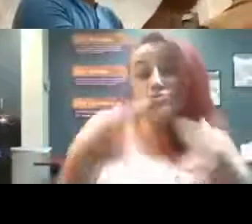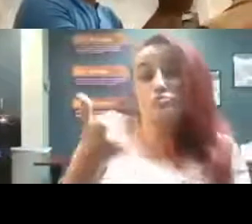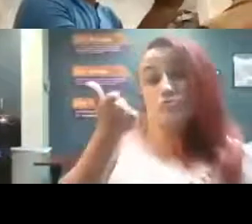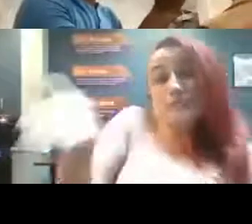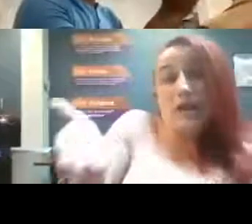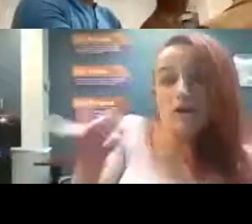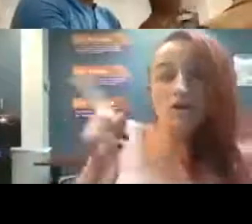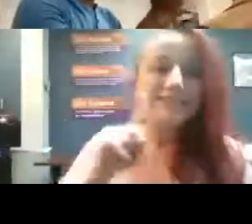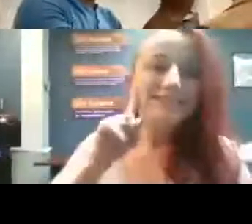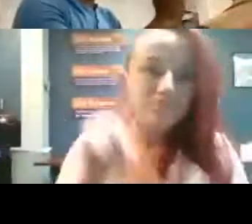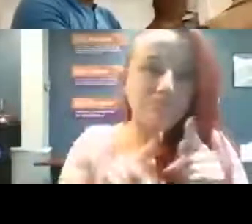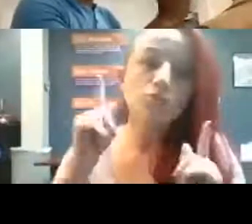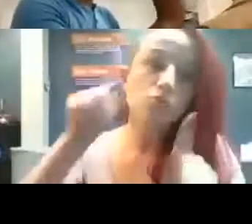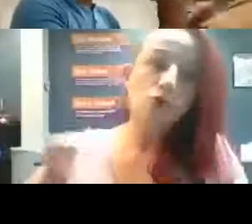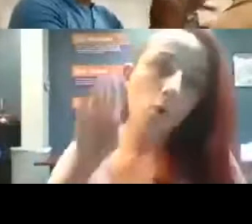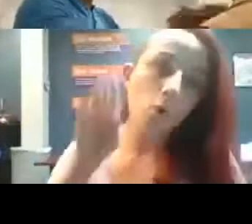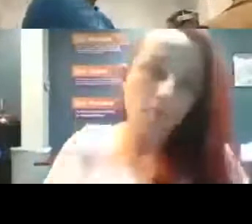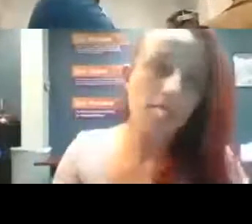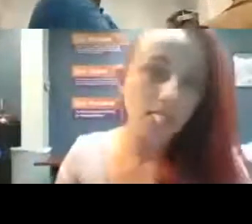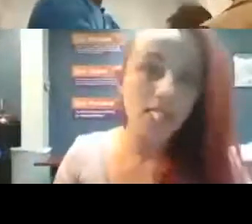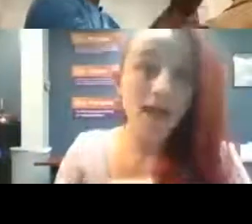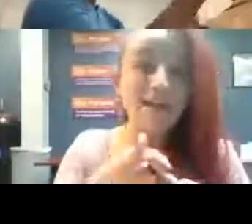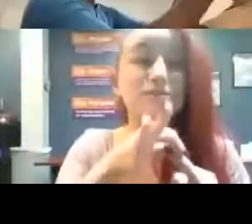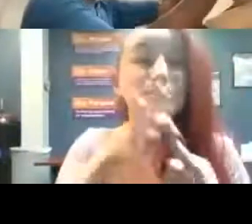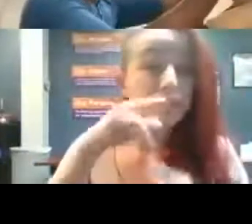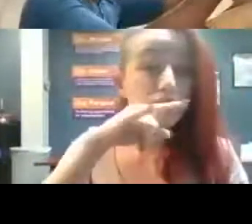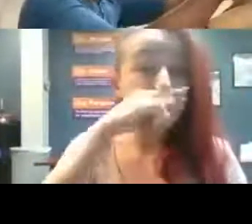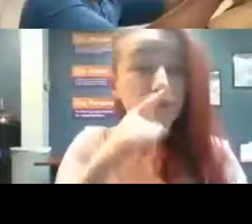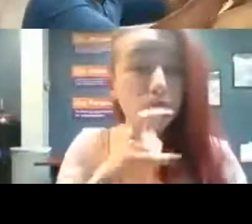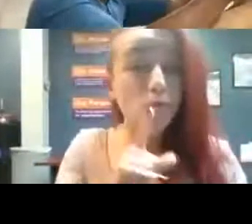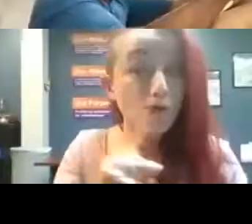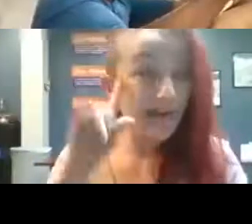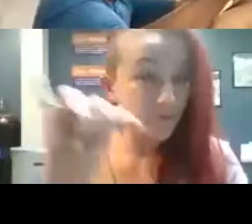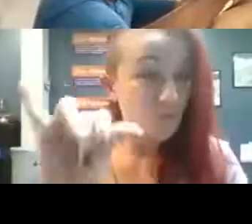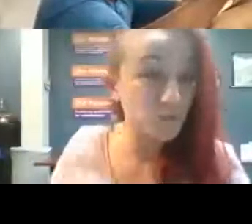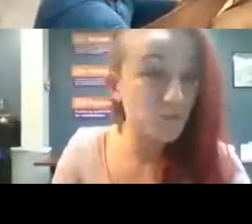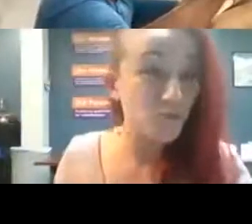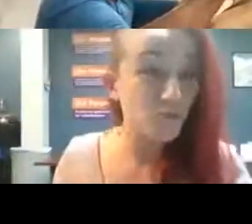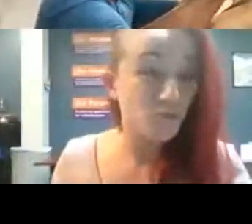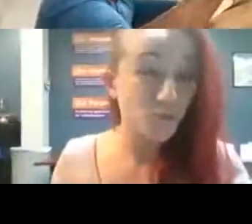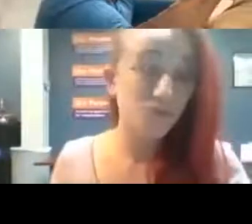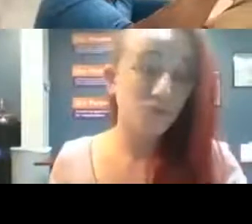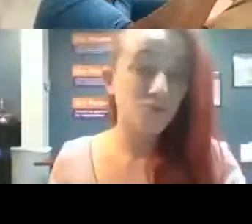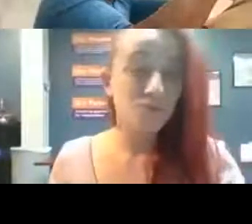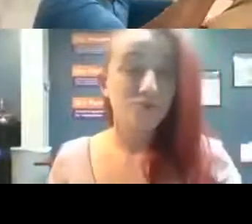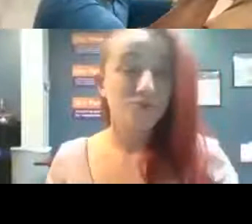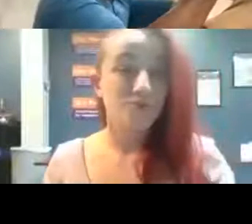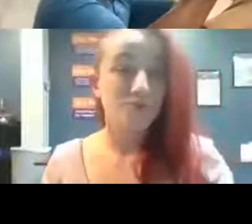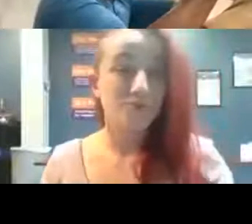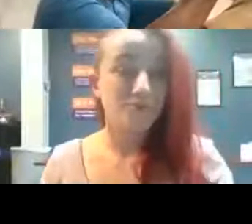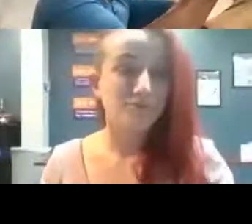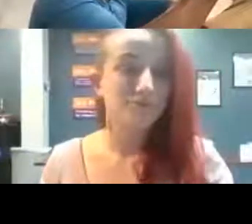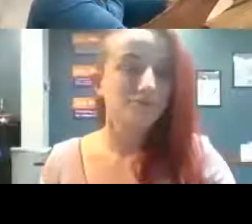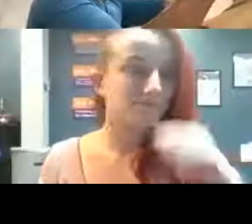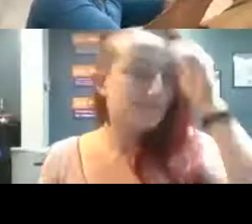has questions about how to make something more accessible. I want to make sure deaf people are able to go to different events, as well as deaf